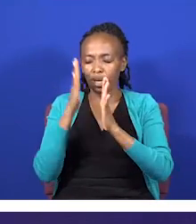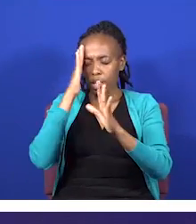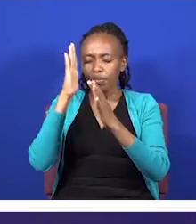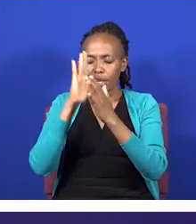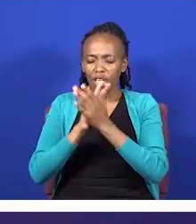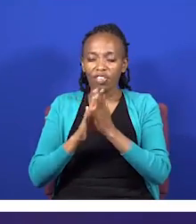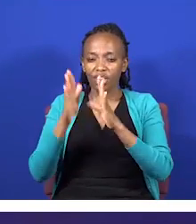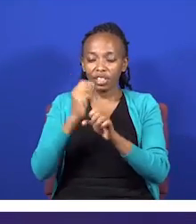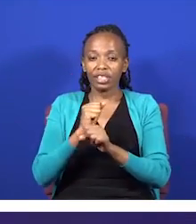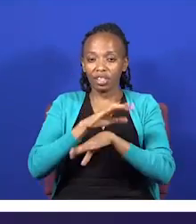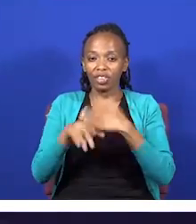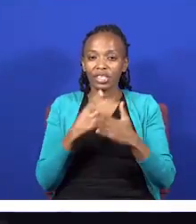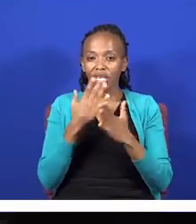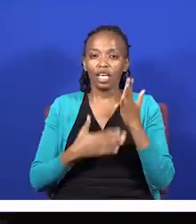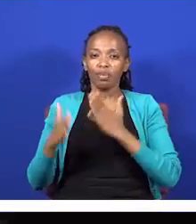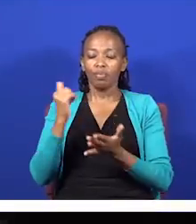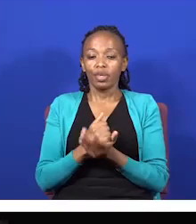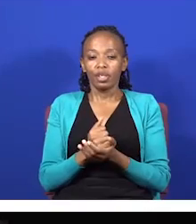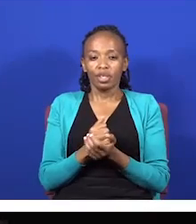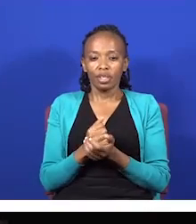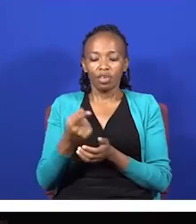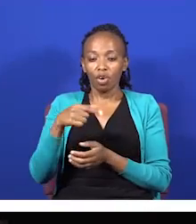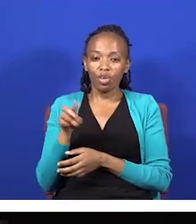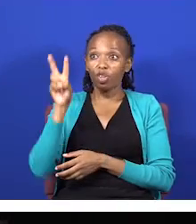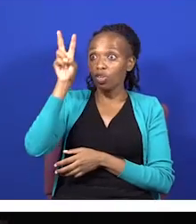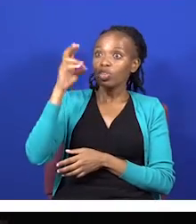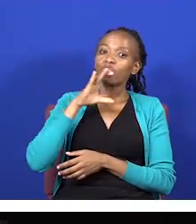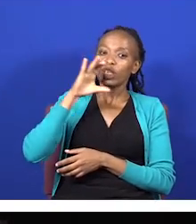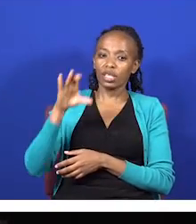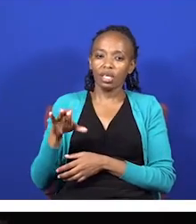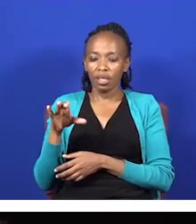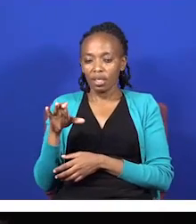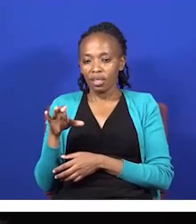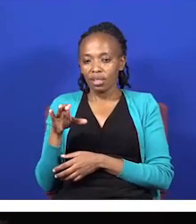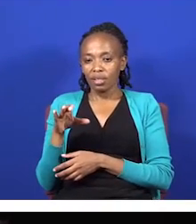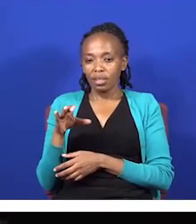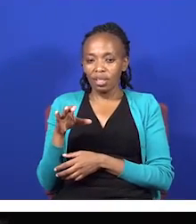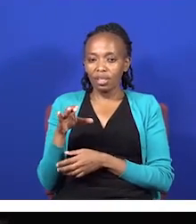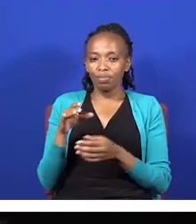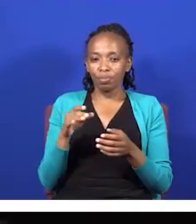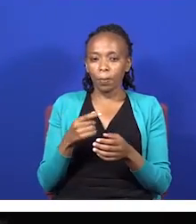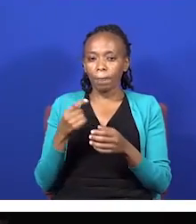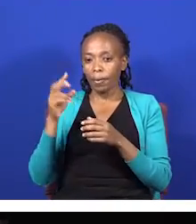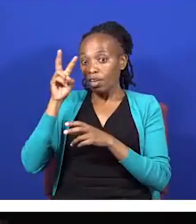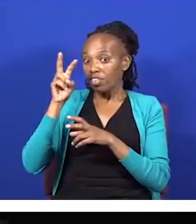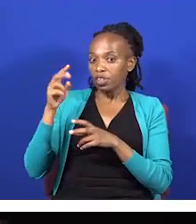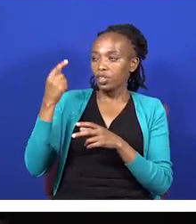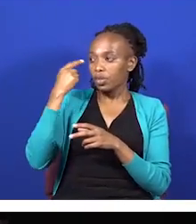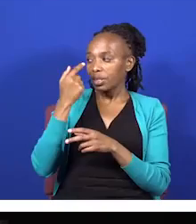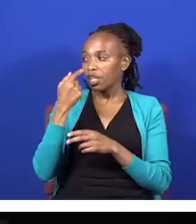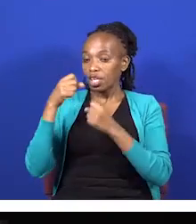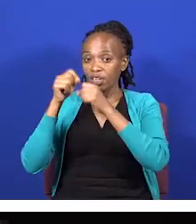say, Amen. Oh, we look to the sun. Set our eyes on